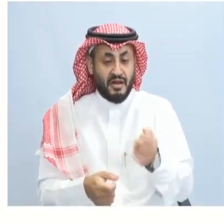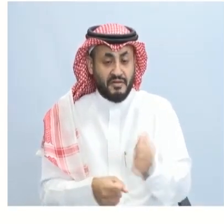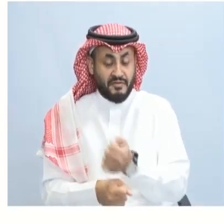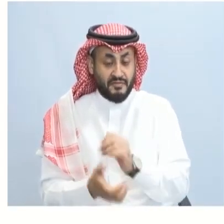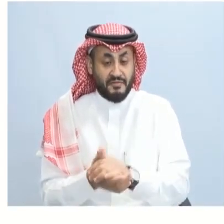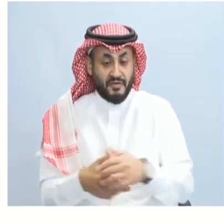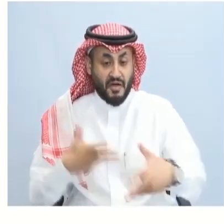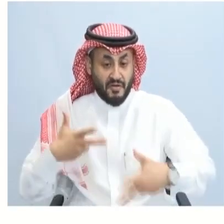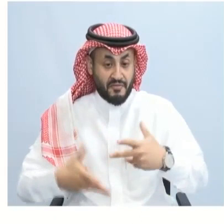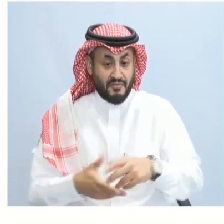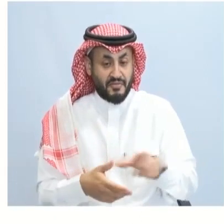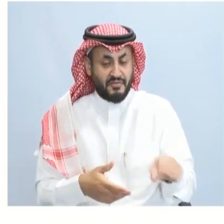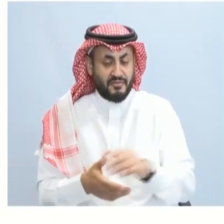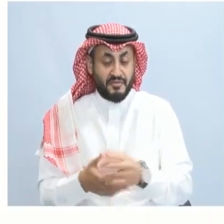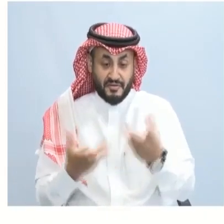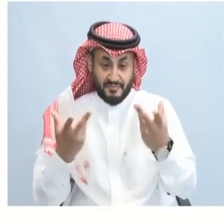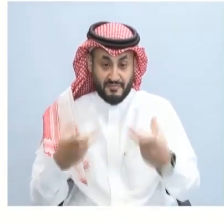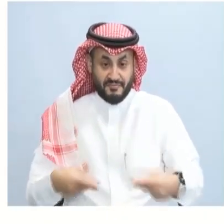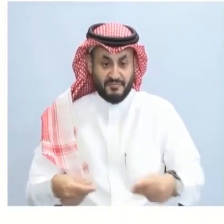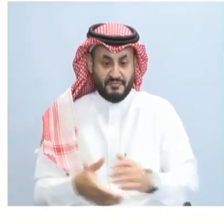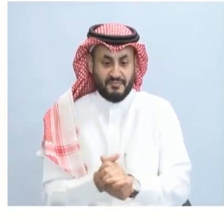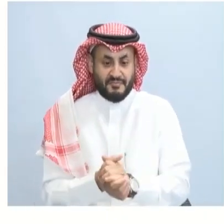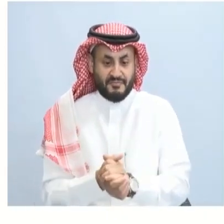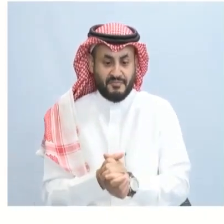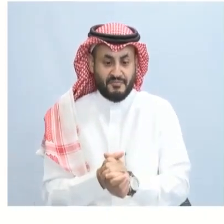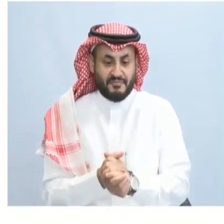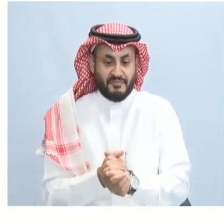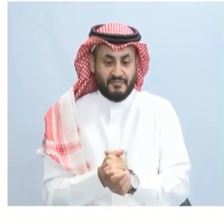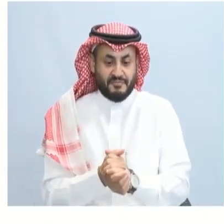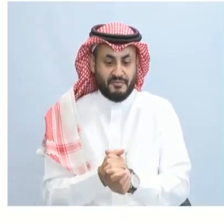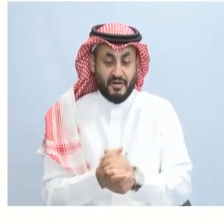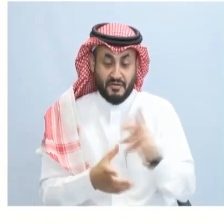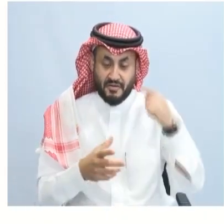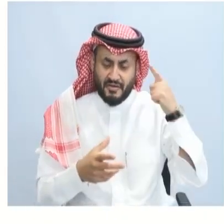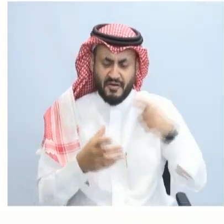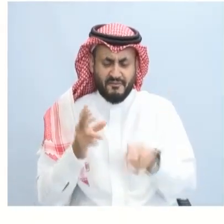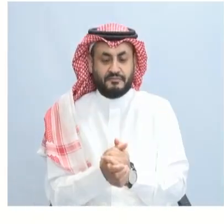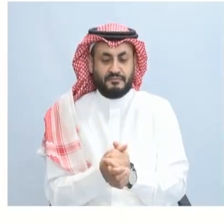indulgent with it, like take that vacation. Now I see how you're driving everyone crazy.